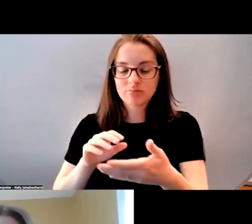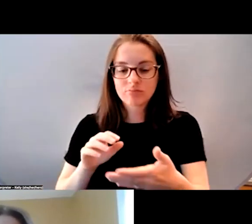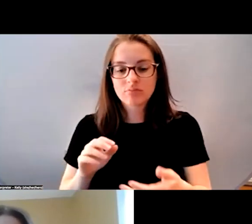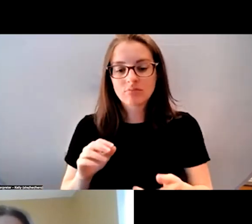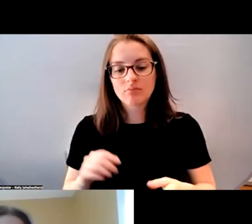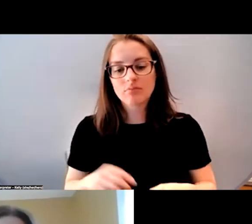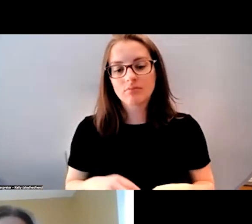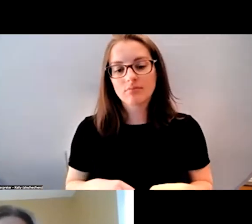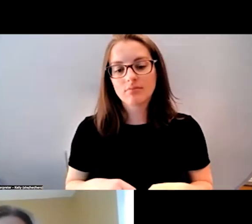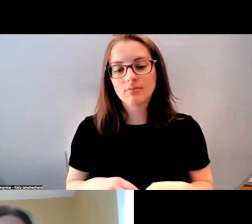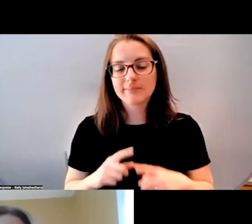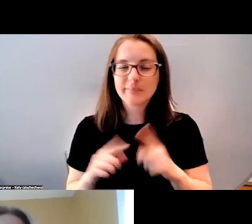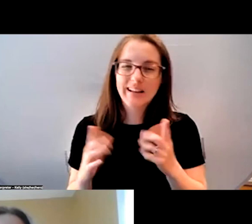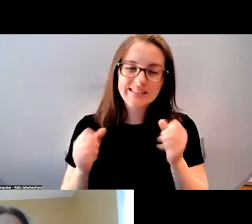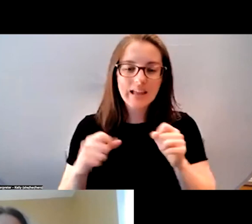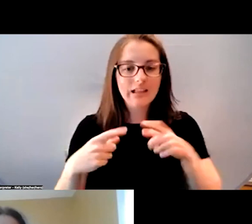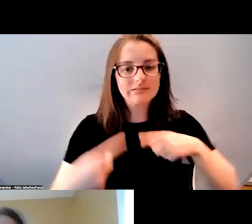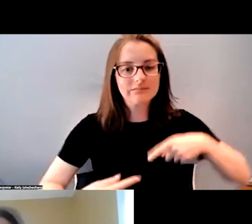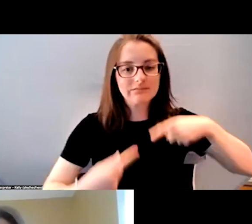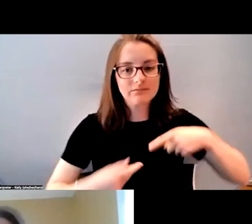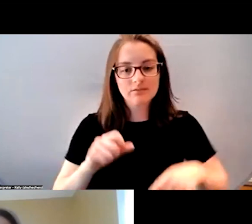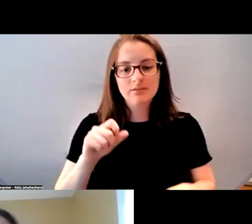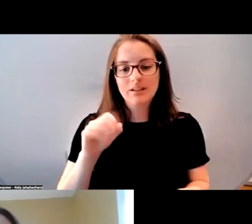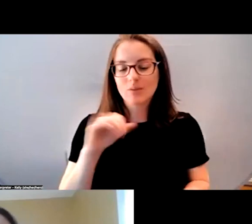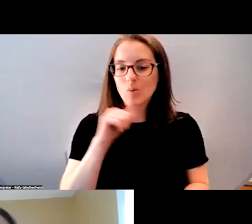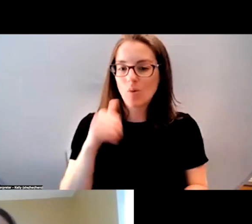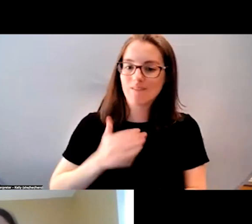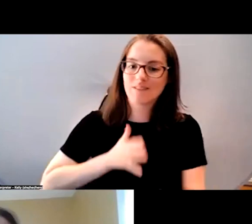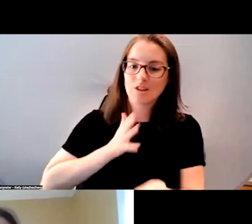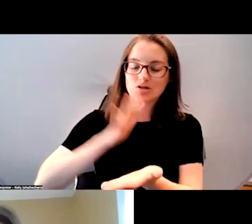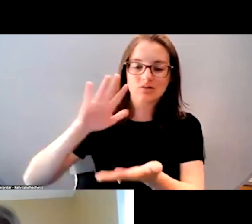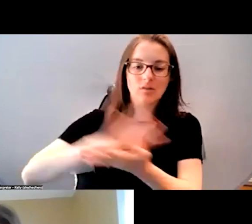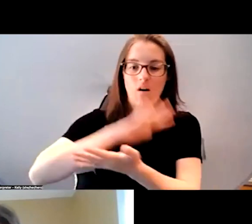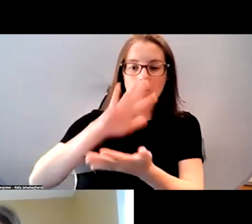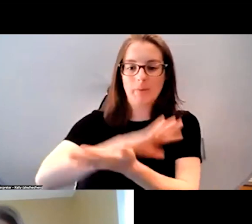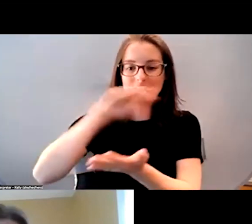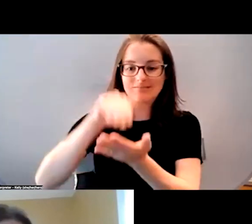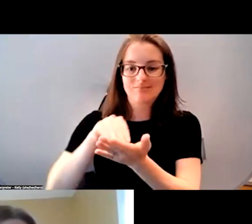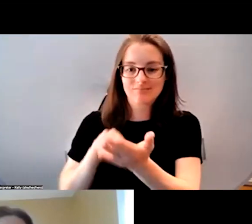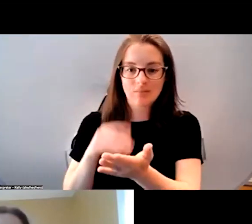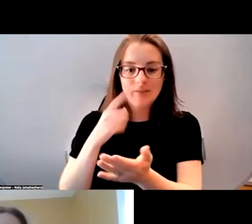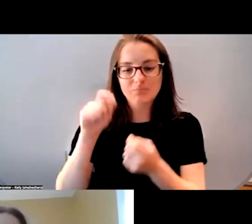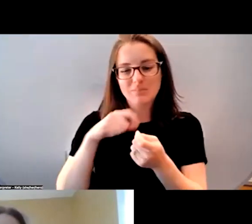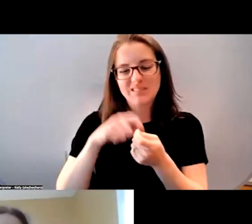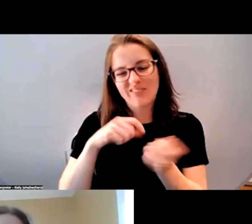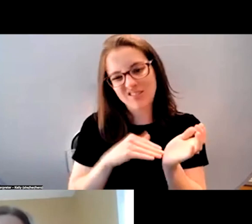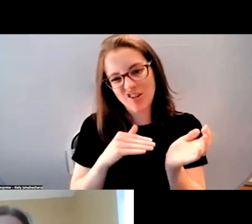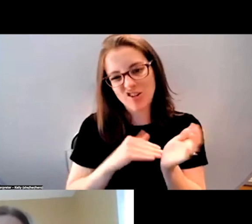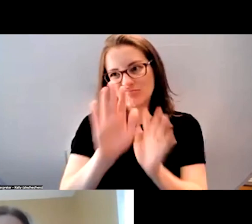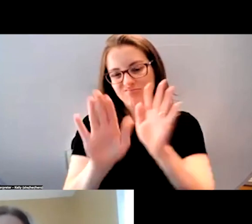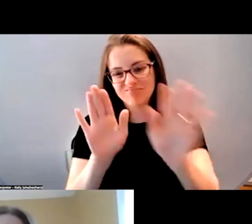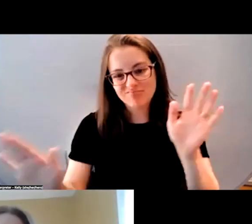be some difficulties if you don't have like documents for certain doctor's visits.